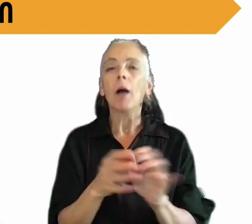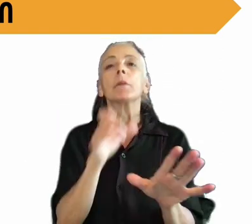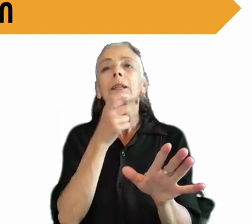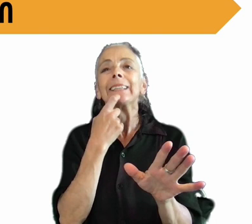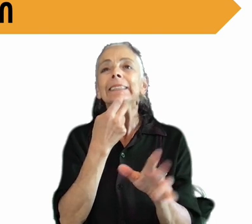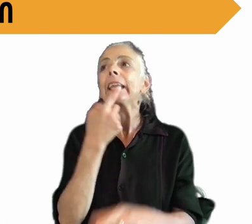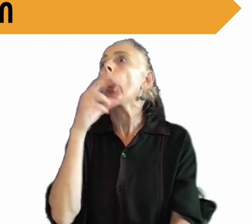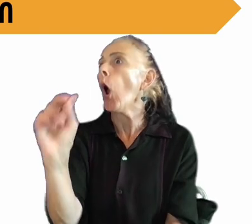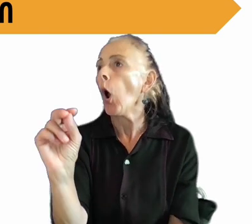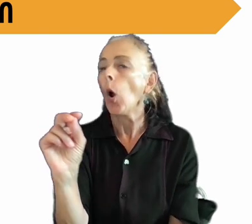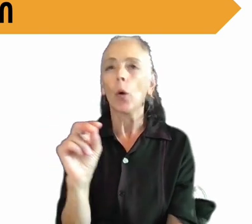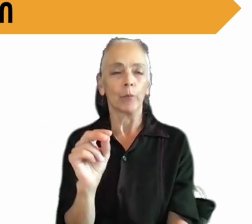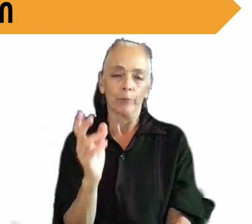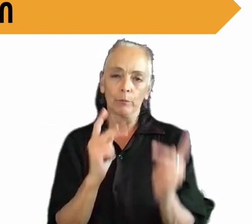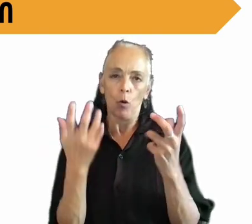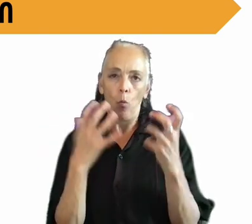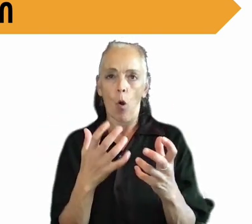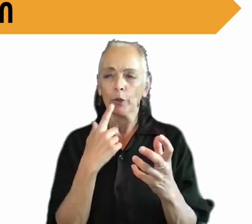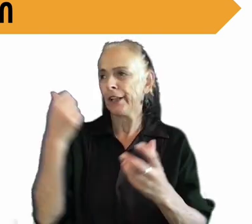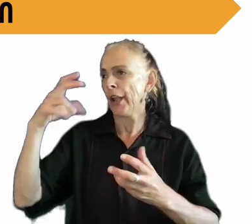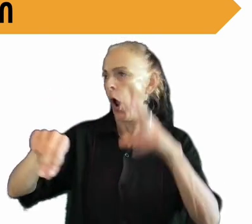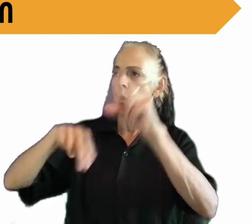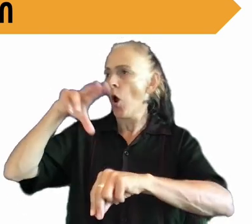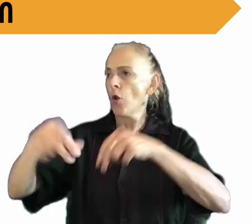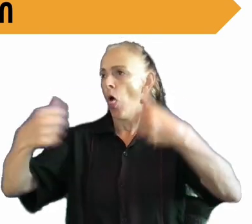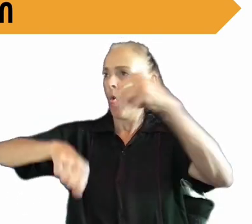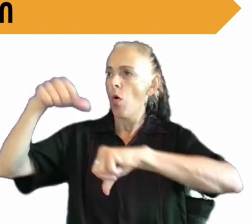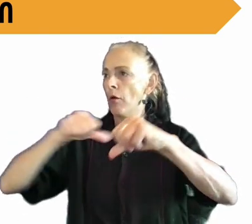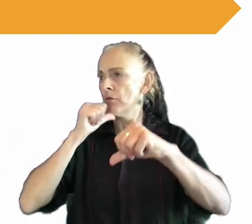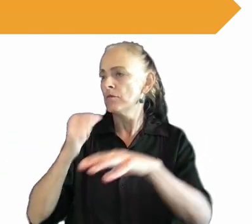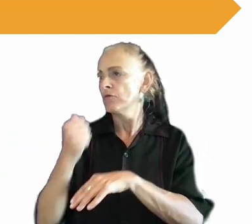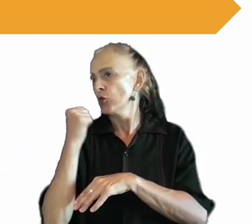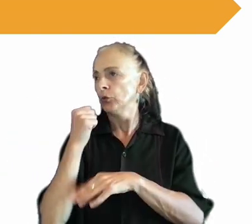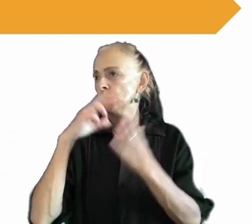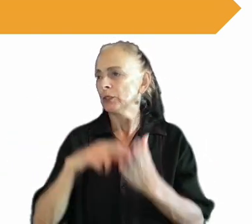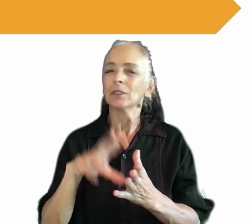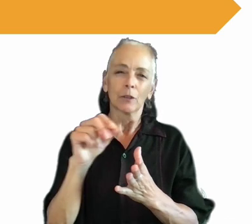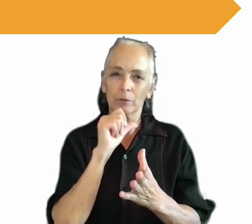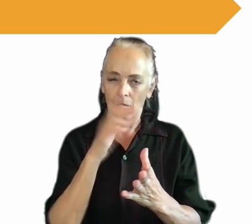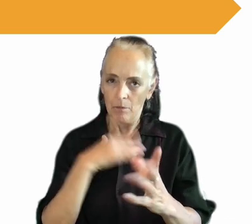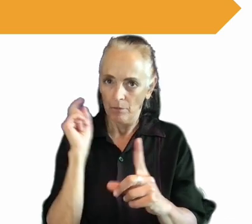someone you know who's super difficult and just turning research down that's that's not what i'm advocating for